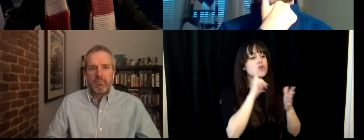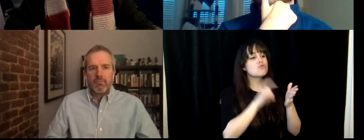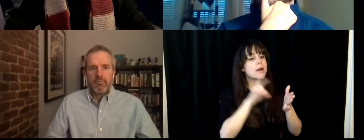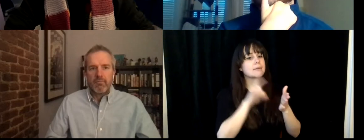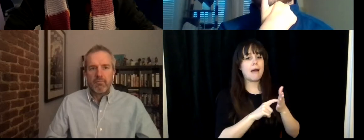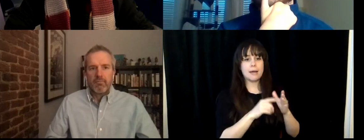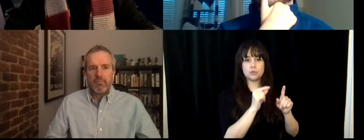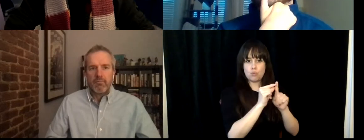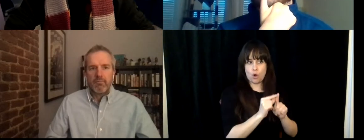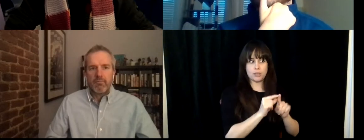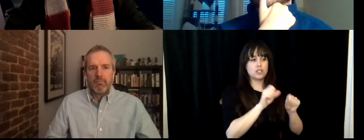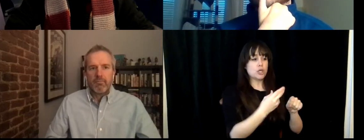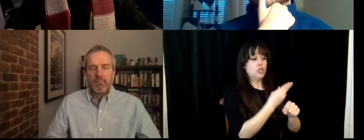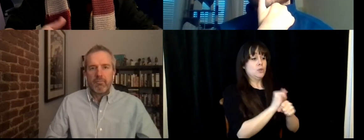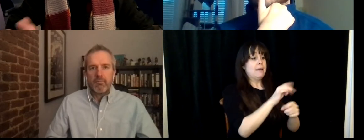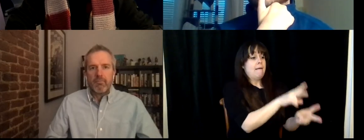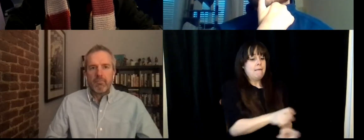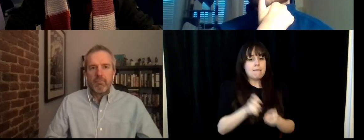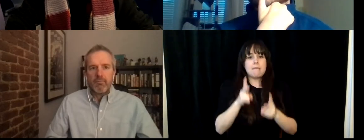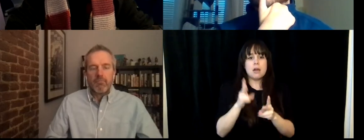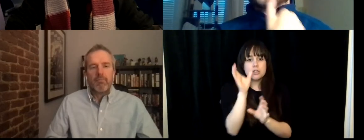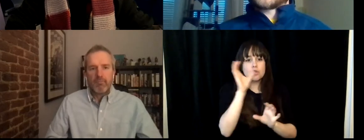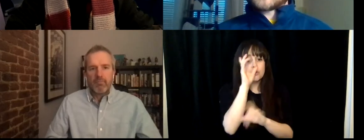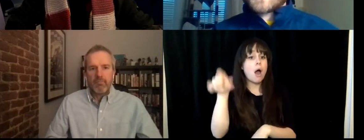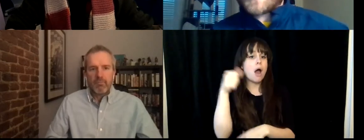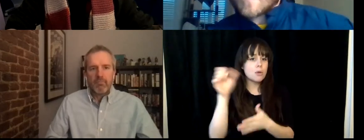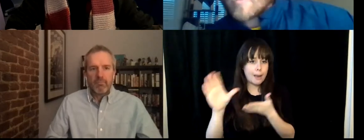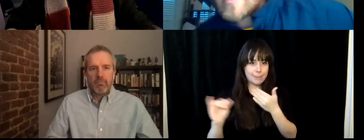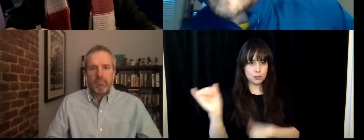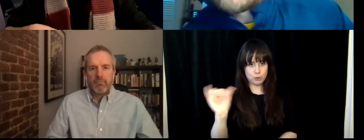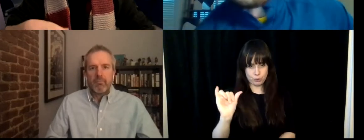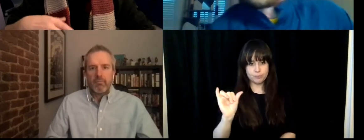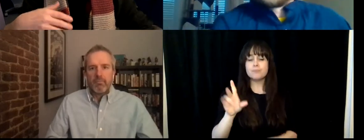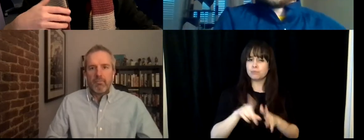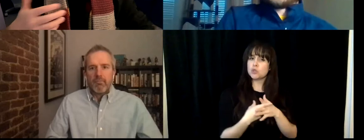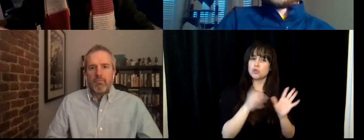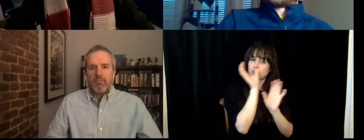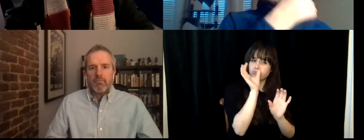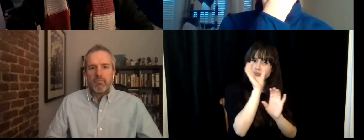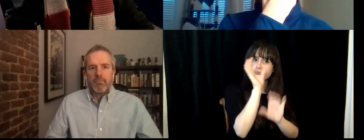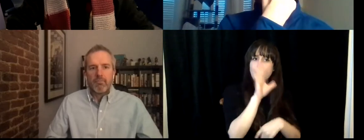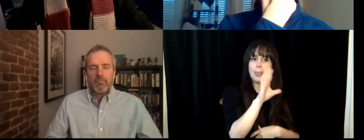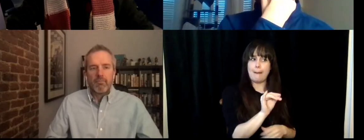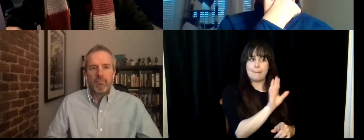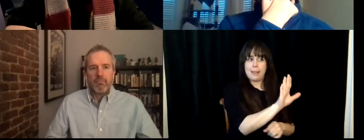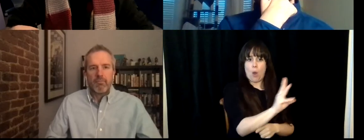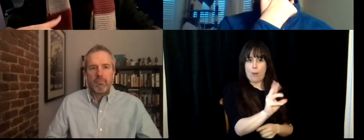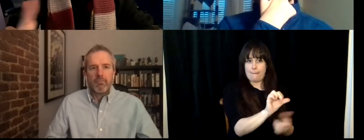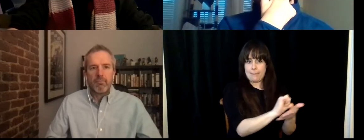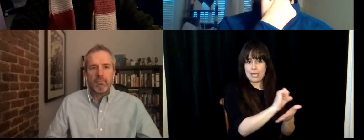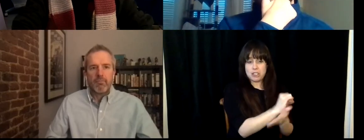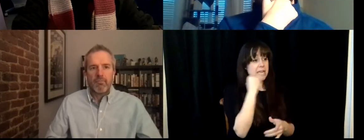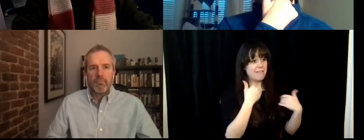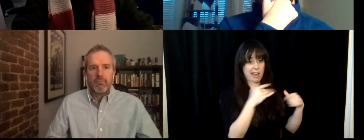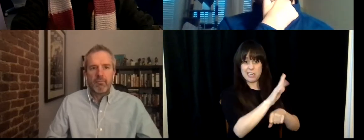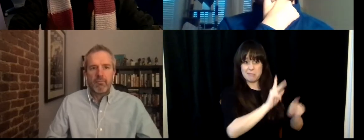because sometimes it'll be on the company site to start with. And if they get enough people, maybe they don't even put it